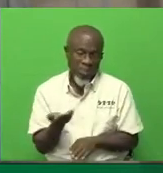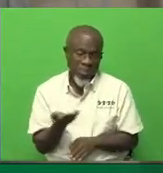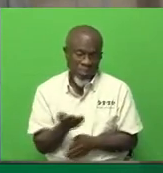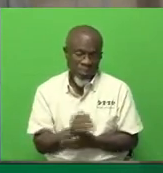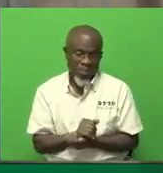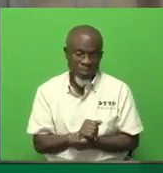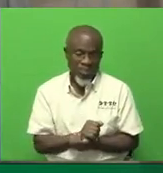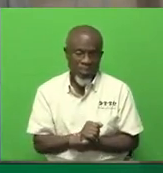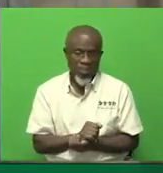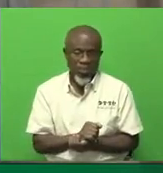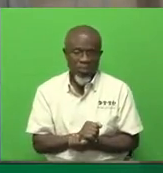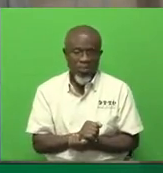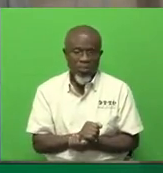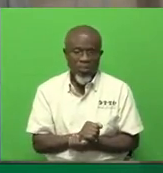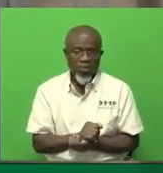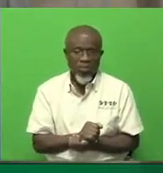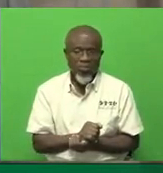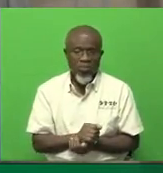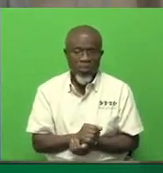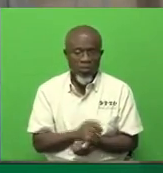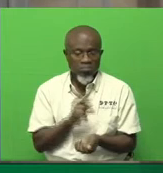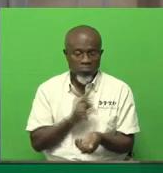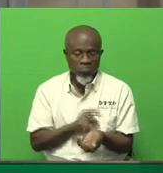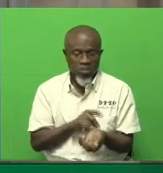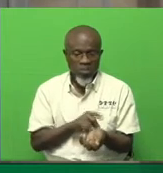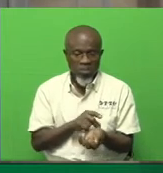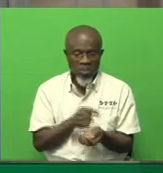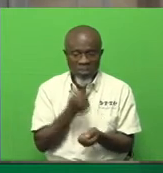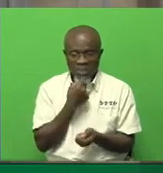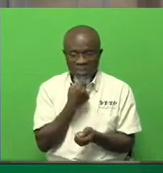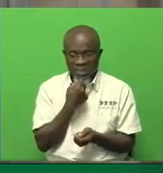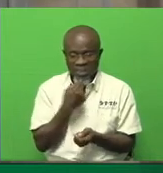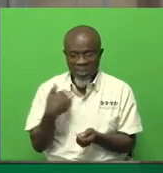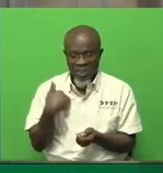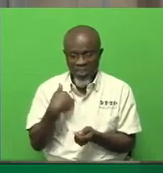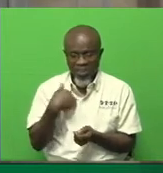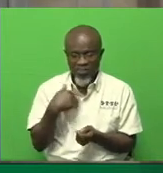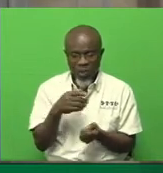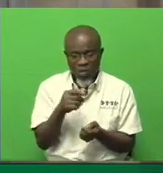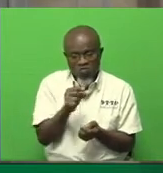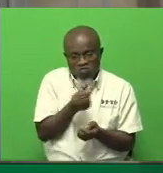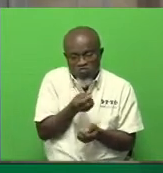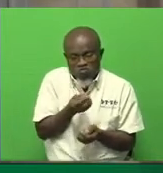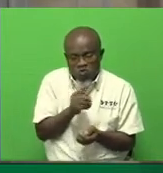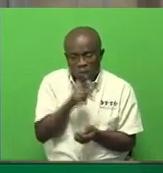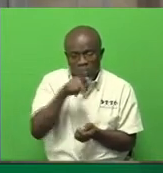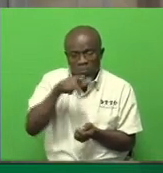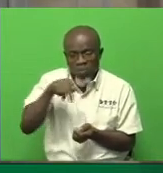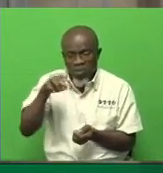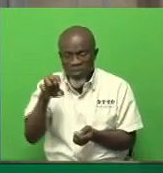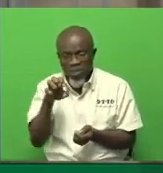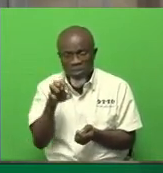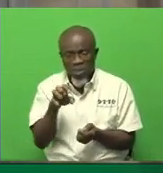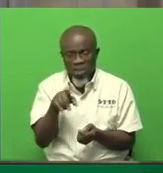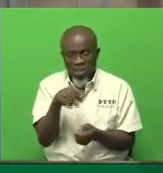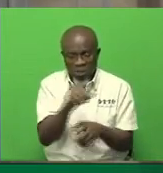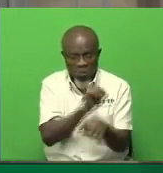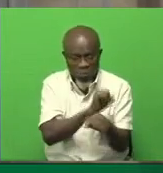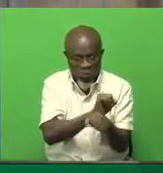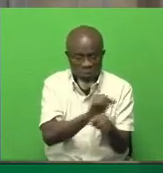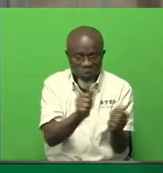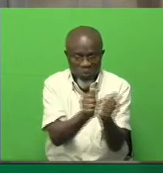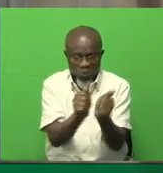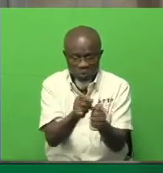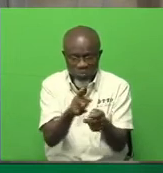explain when the doctor reported of a lack of PPE and having to work on covid-19 patients without gloves little